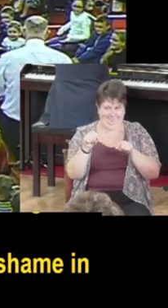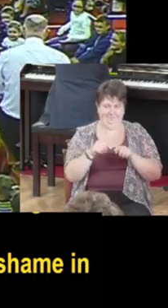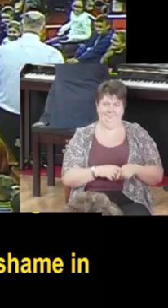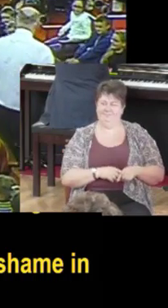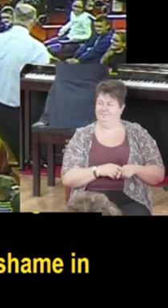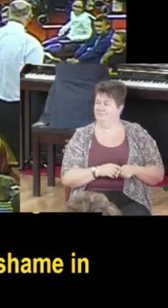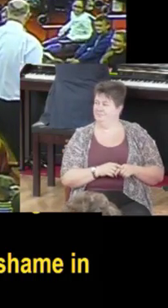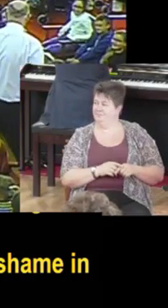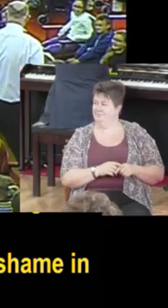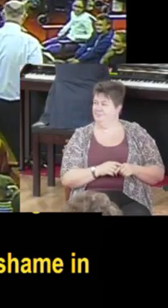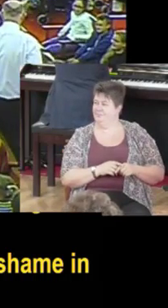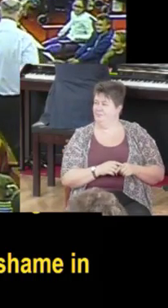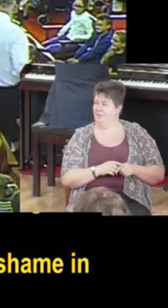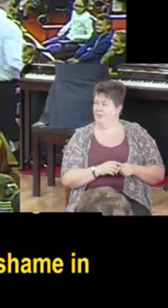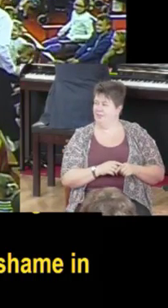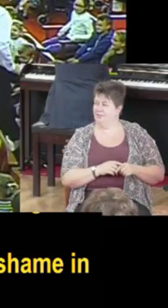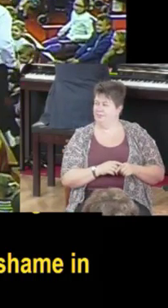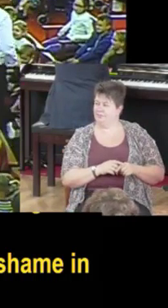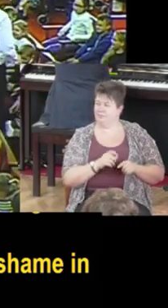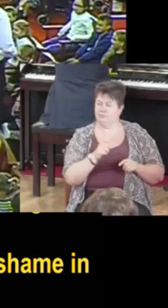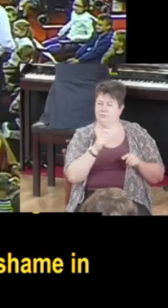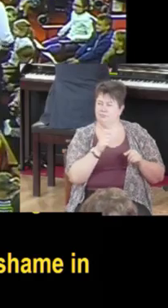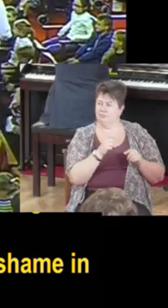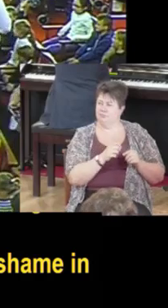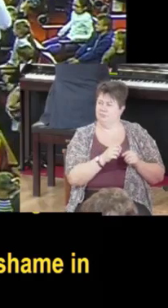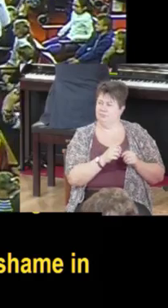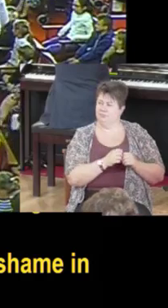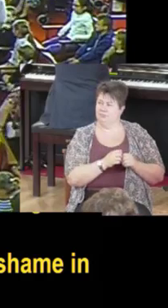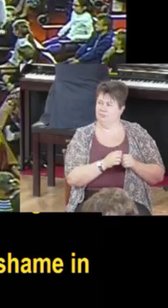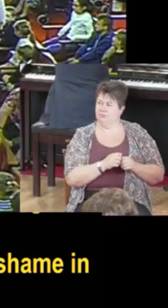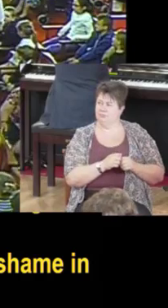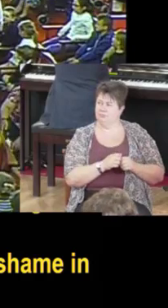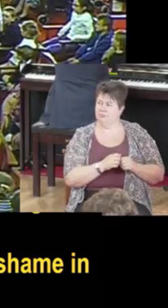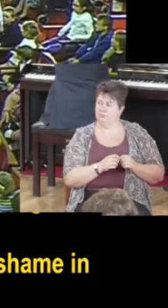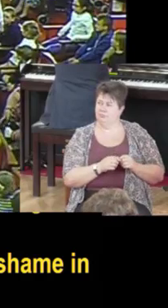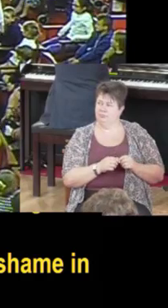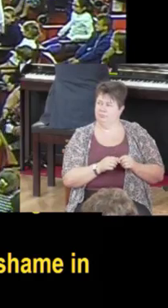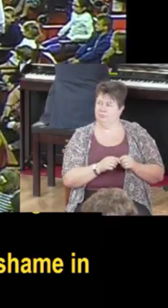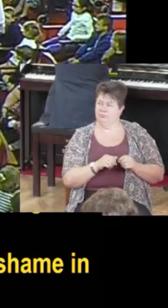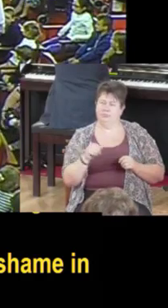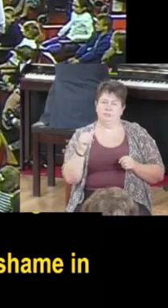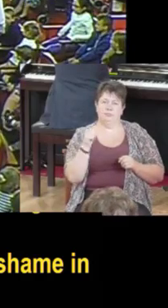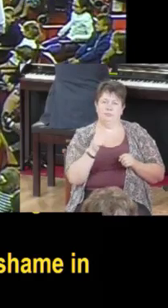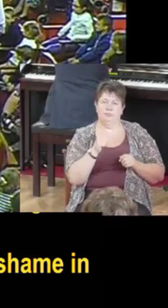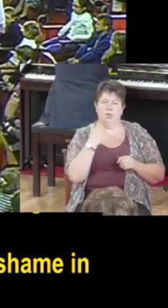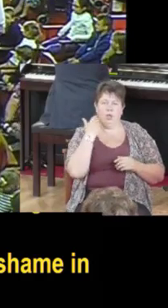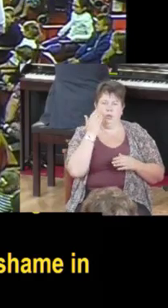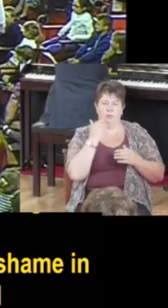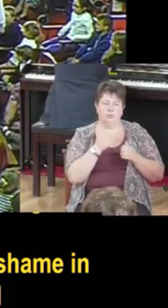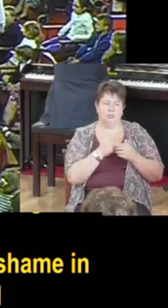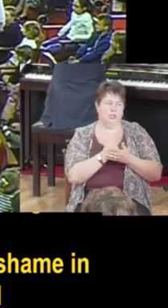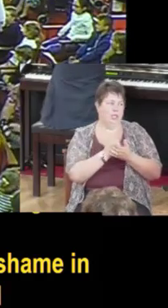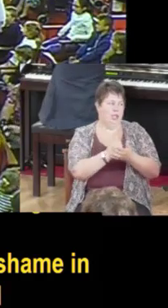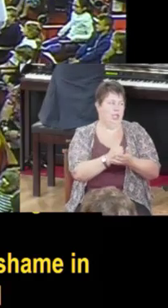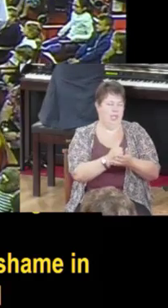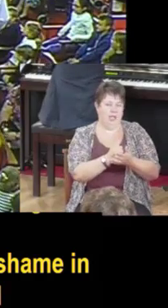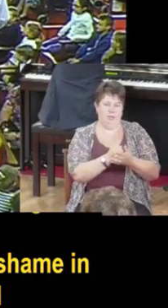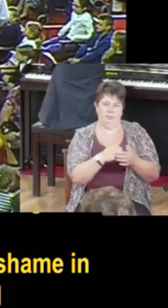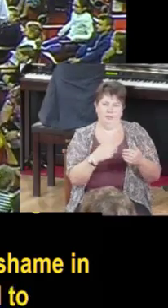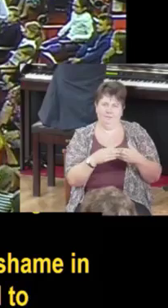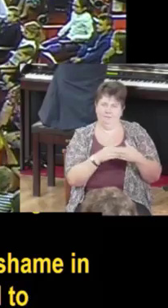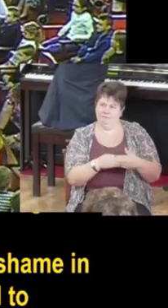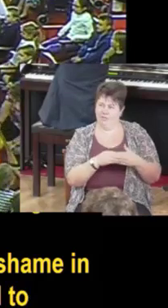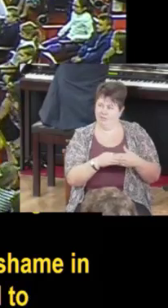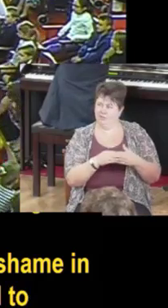nice. Let me pass. Cameron? You should always help your friends. You should always help